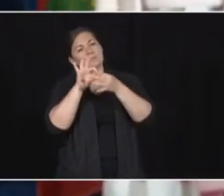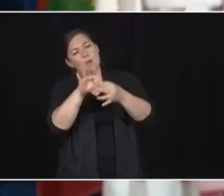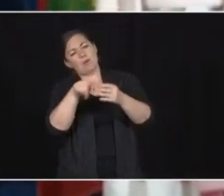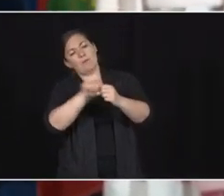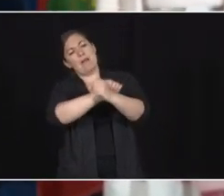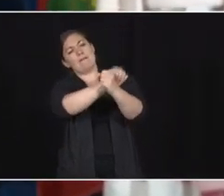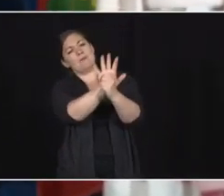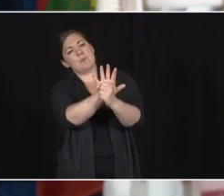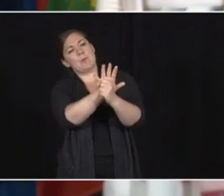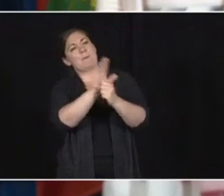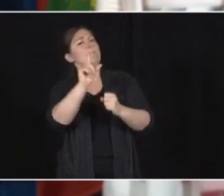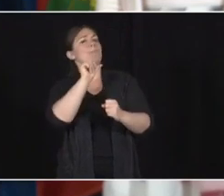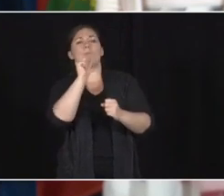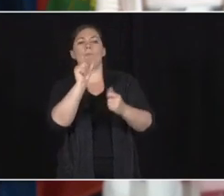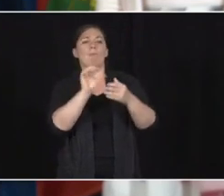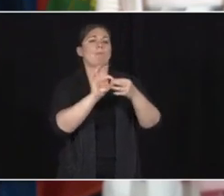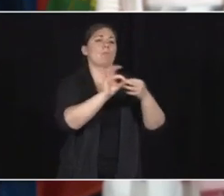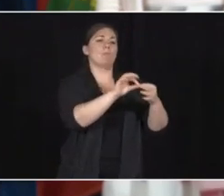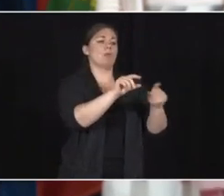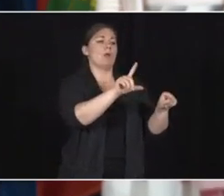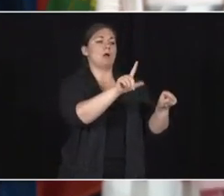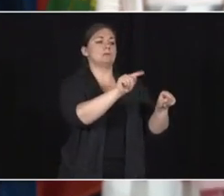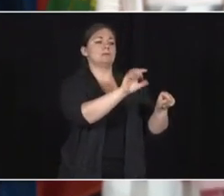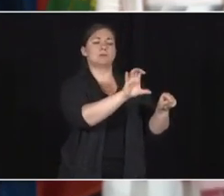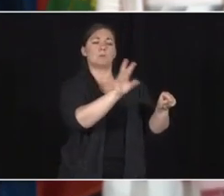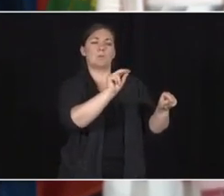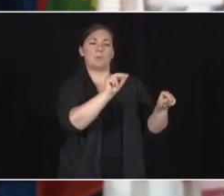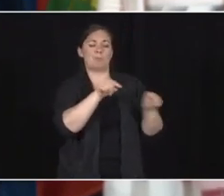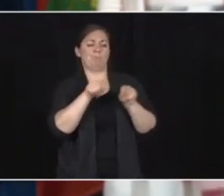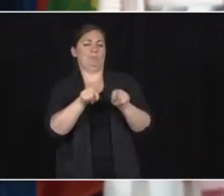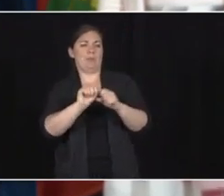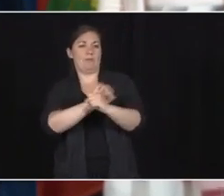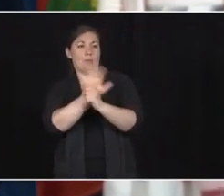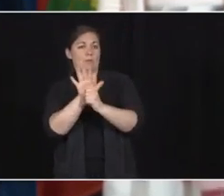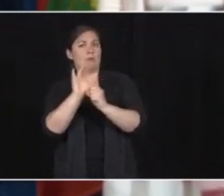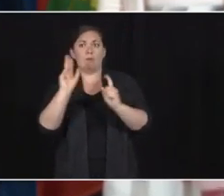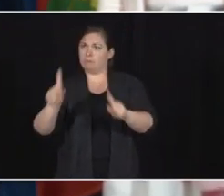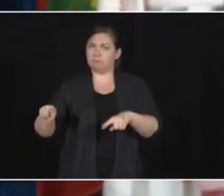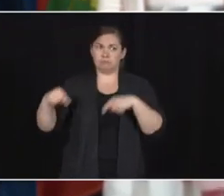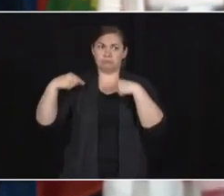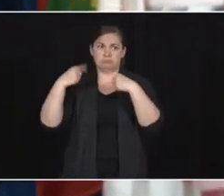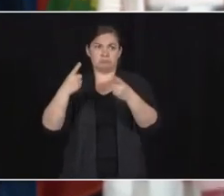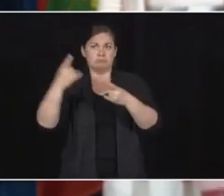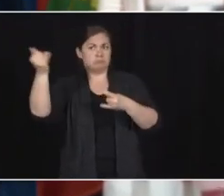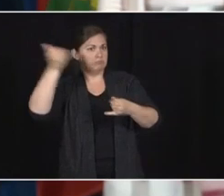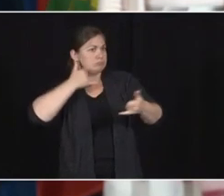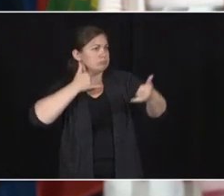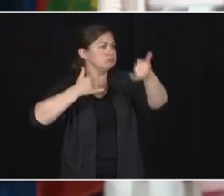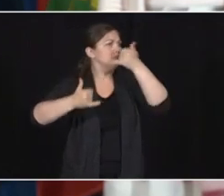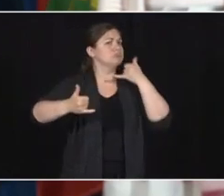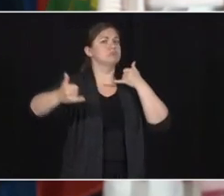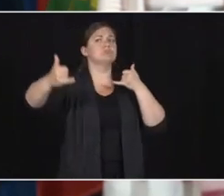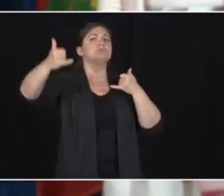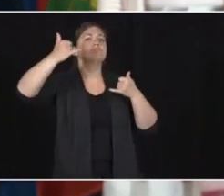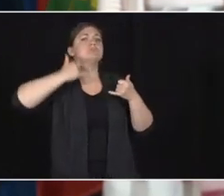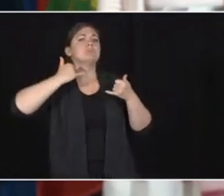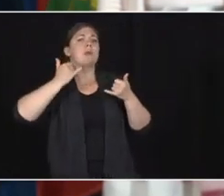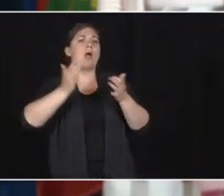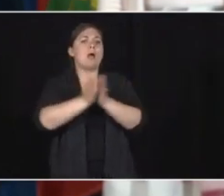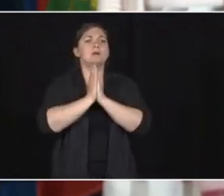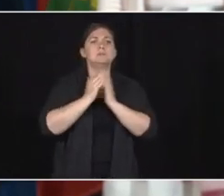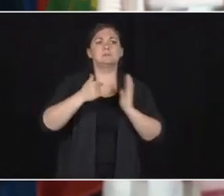care. I've been getting a lot of calls about saying, you know, if I go get tested,